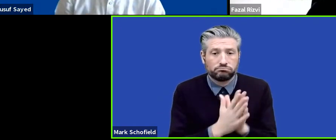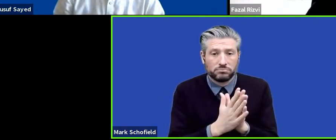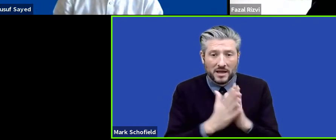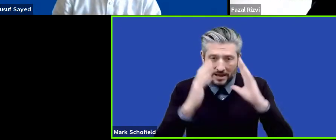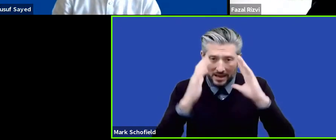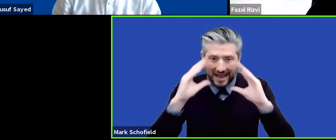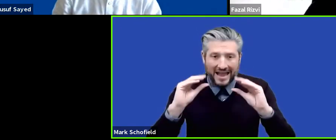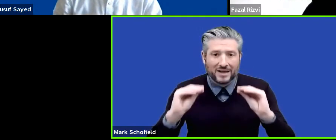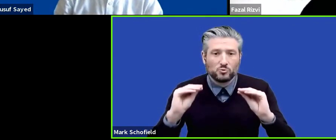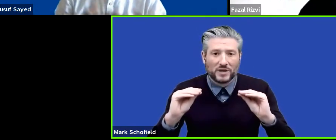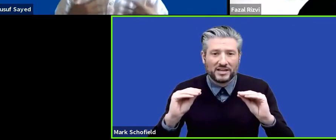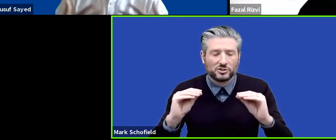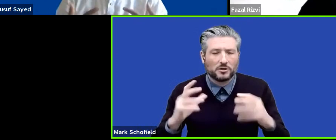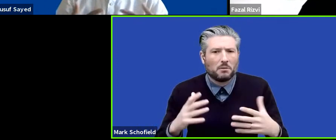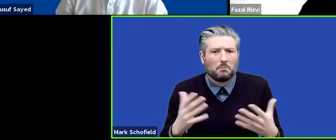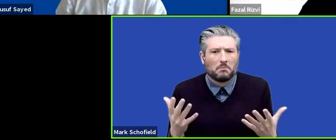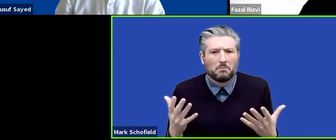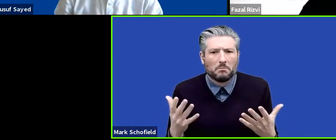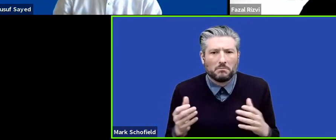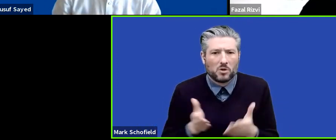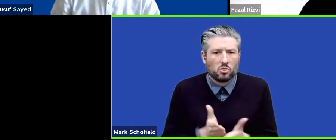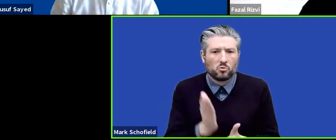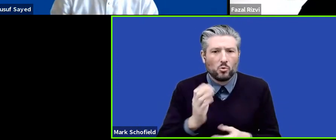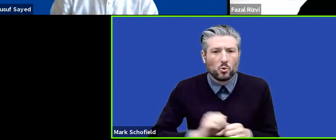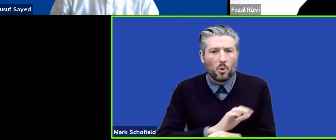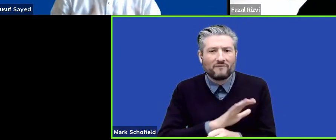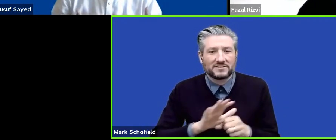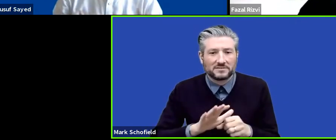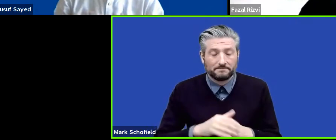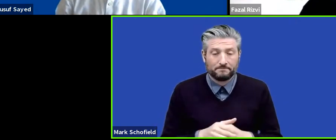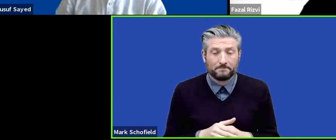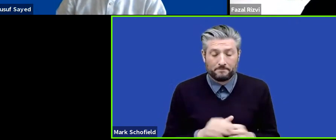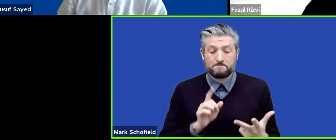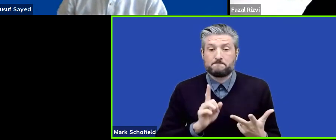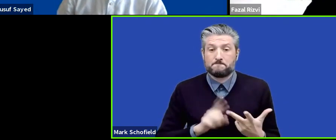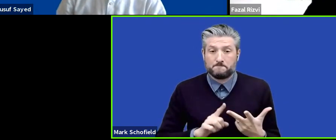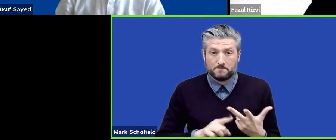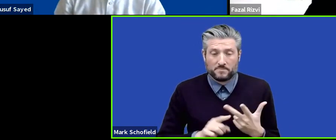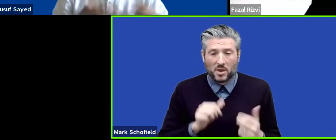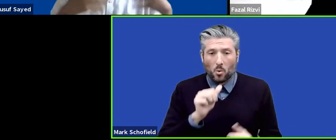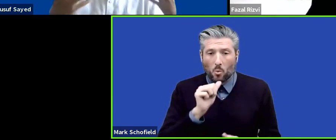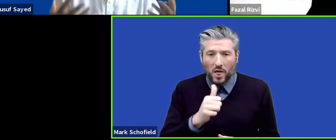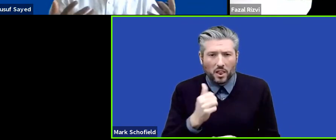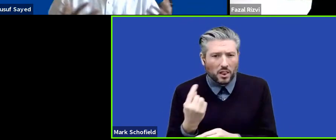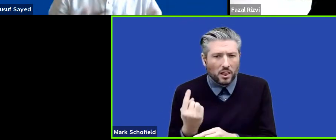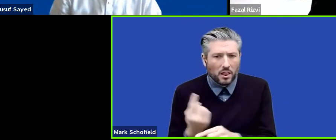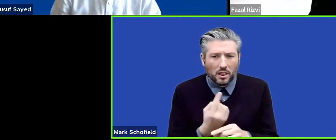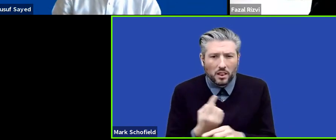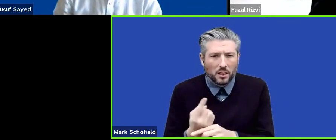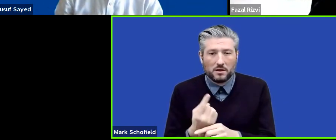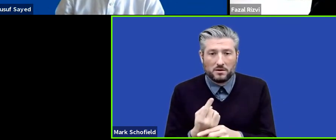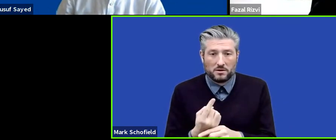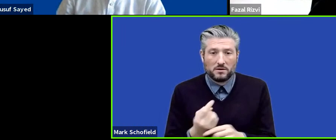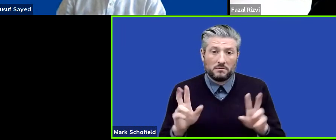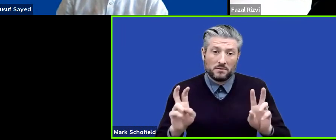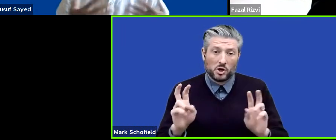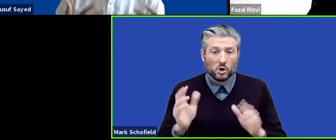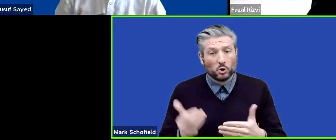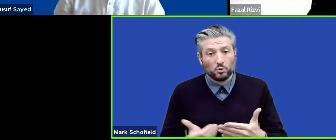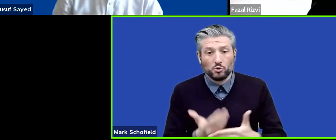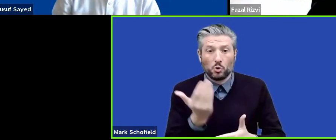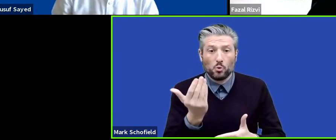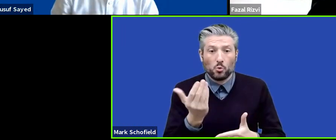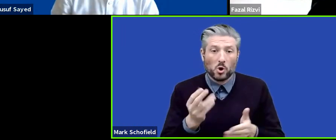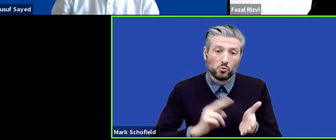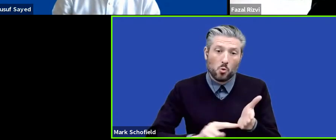into a dialogue between us and with you around what do we see this new normal looking like? What